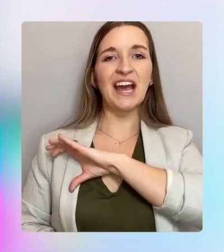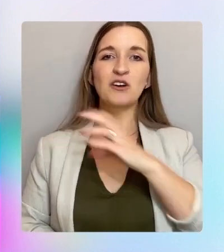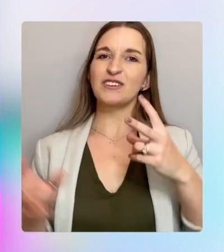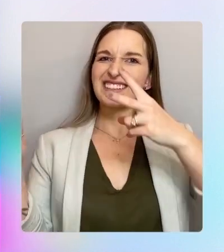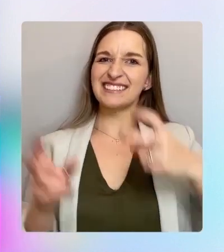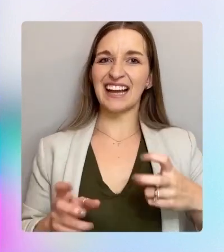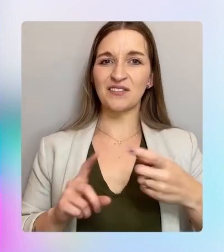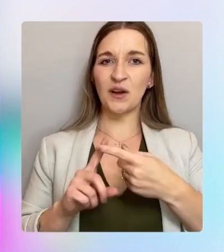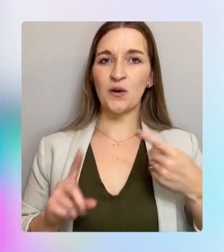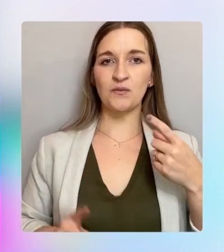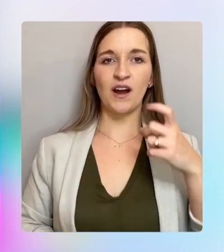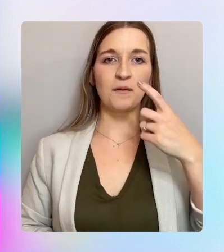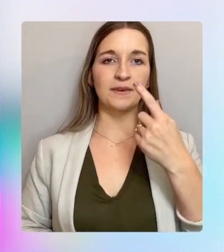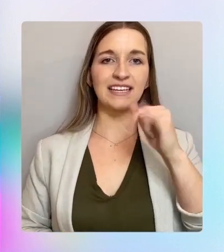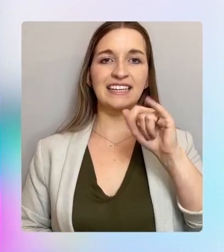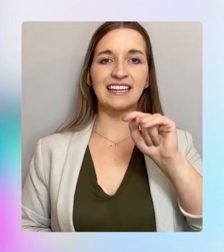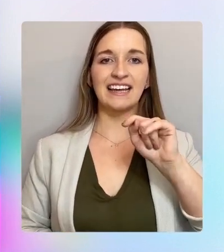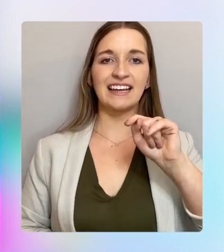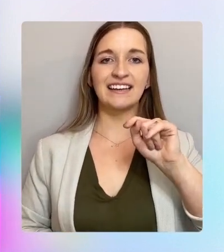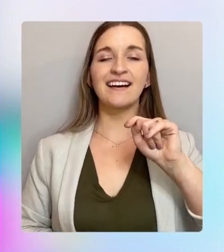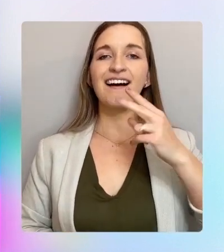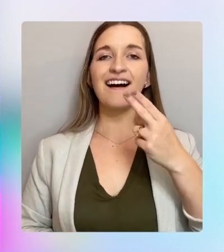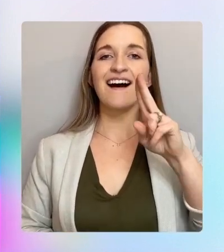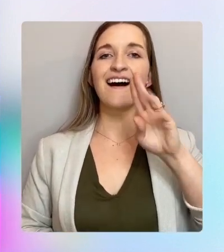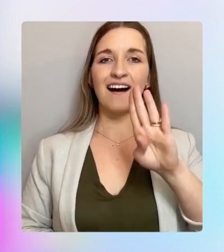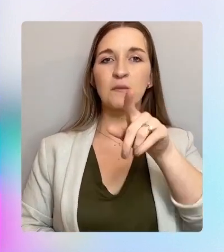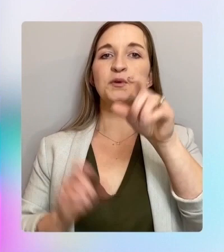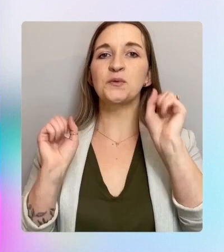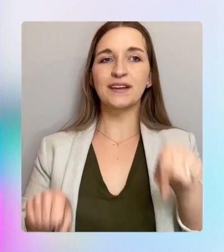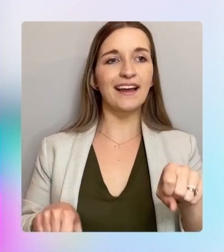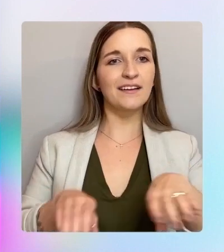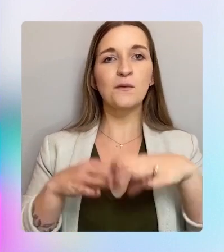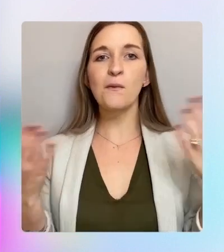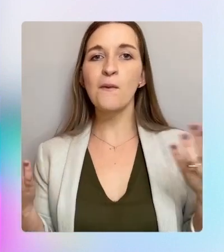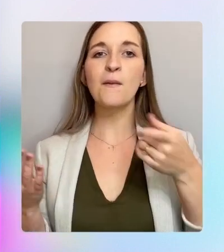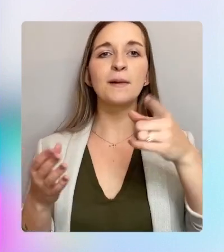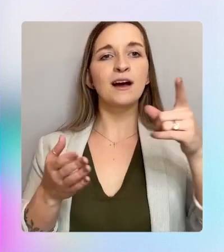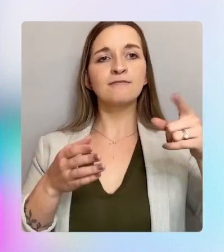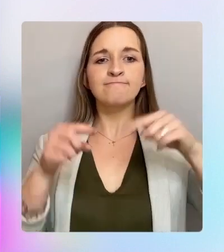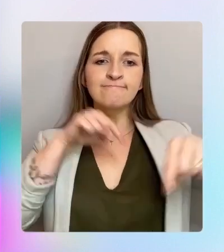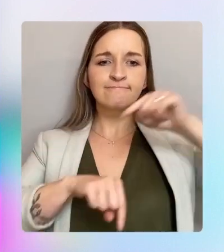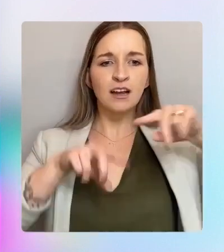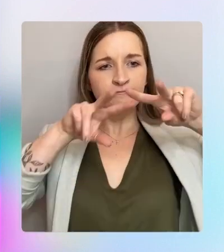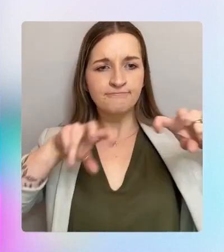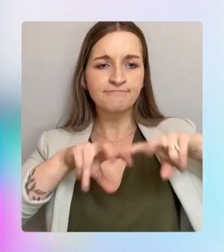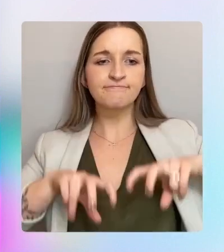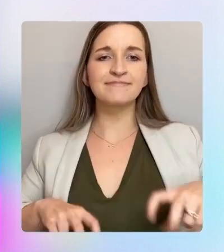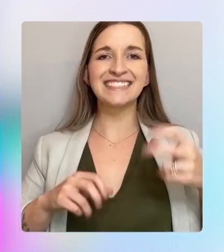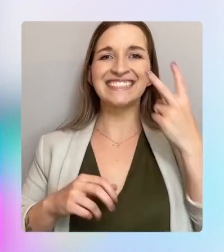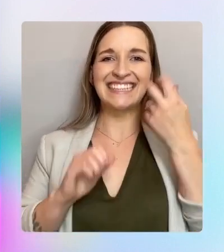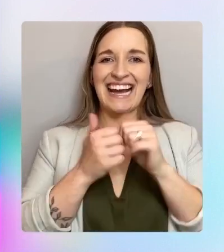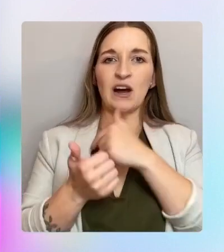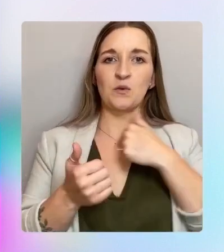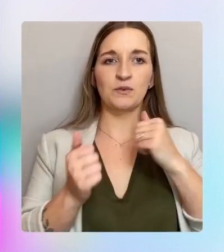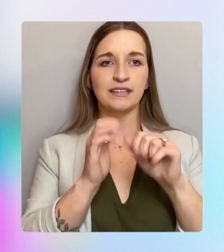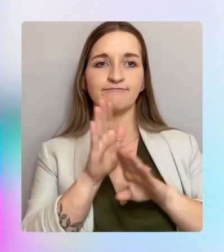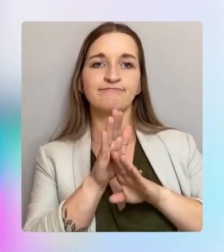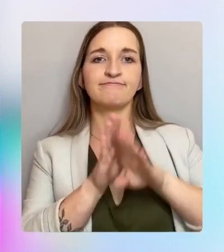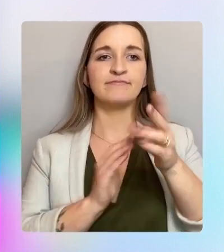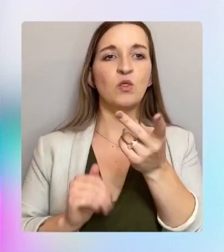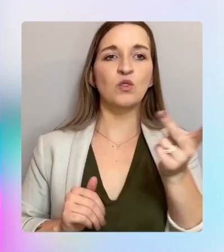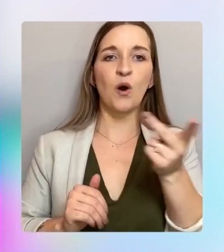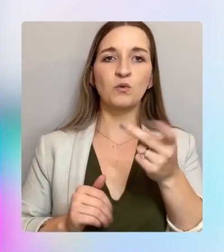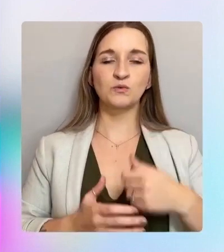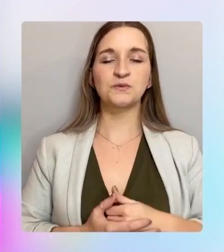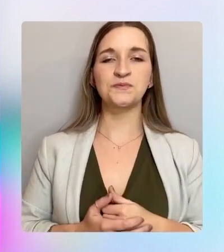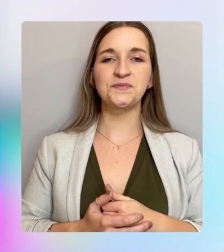from GitHub starting this month. You are free to look behind the scenes and see how we implemented the retargeting and rig mapping to get